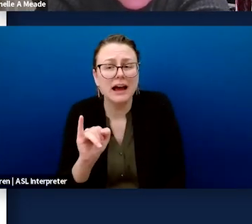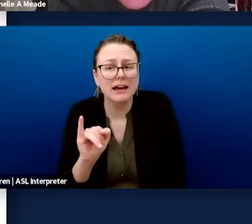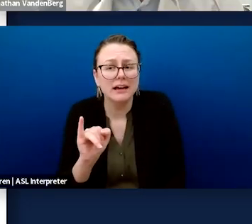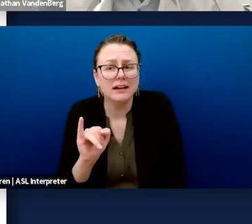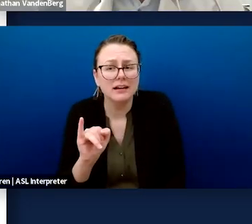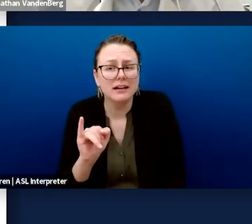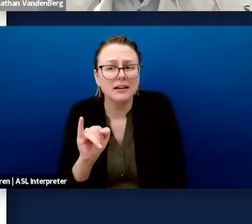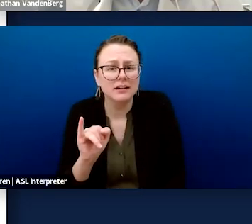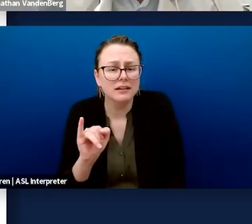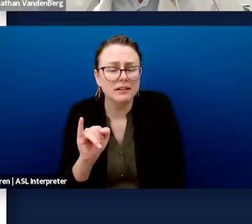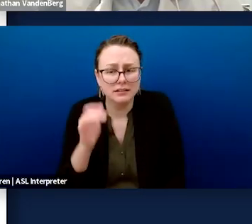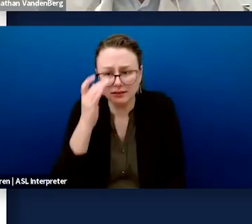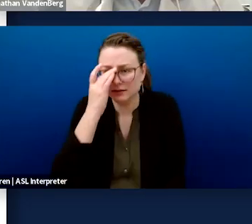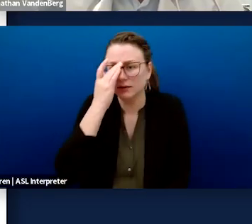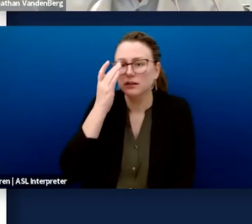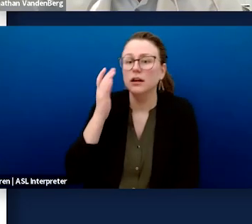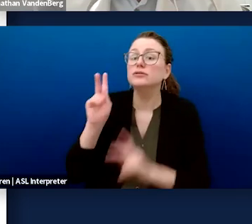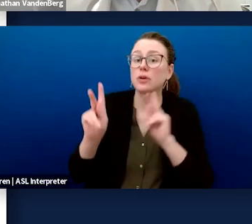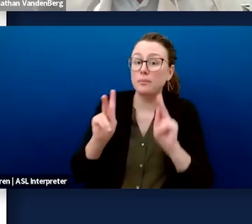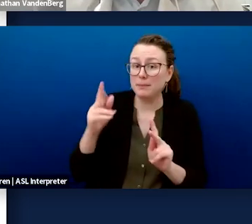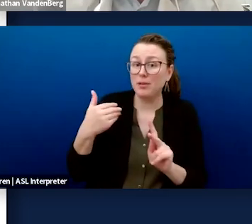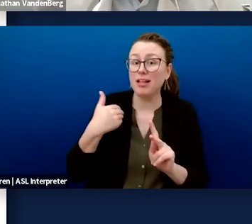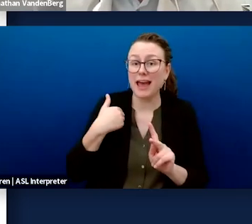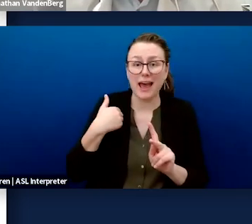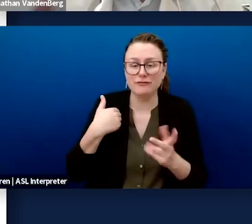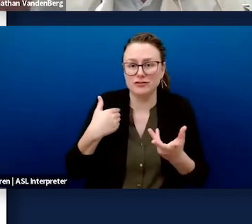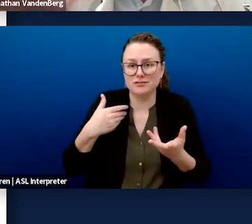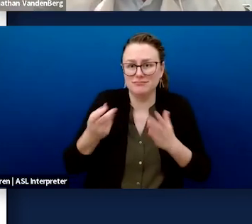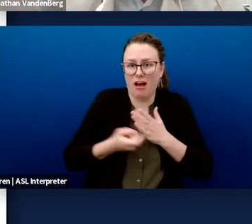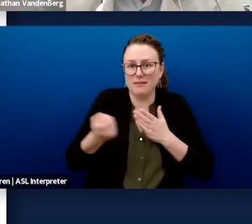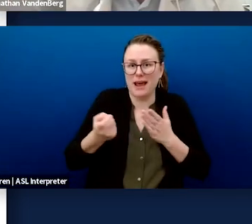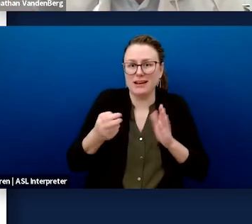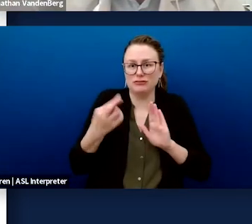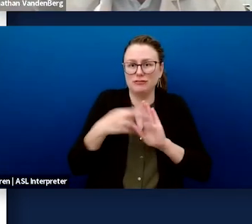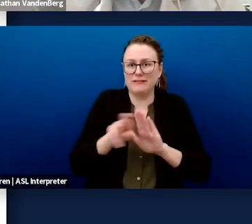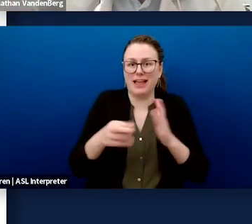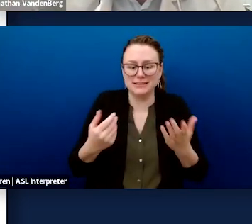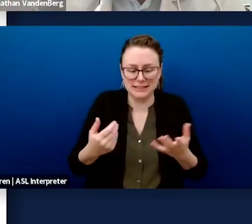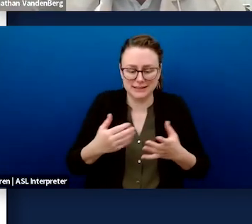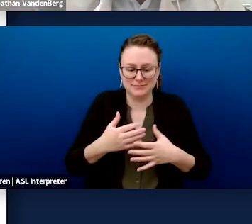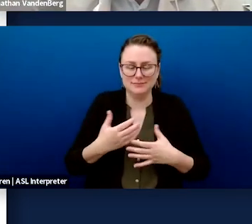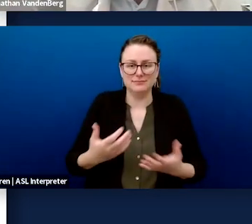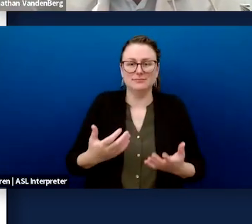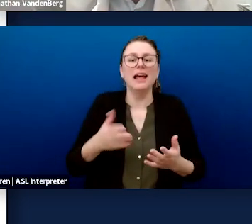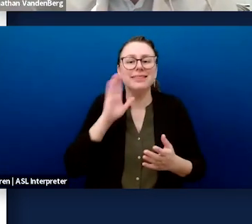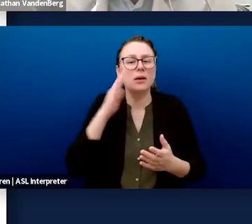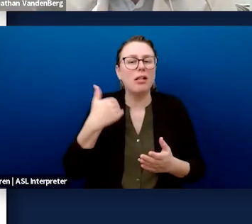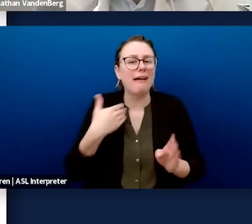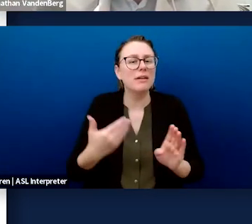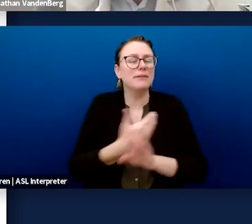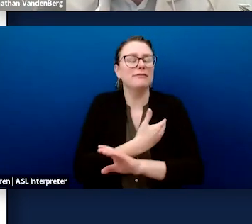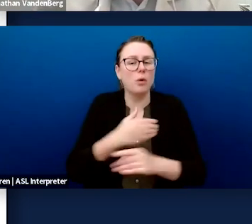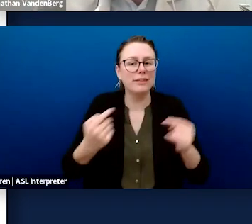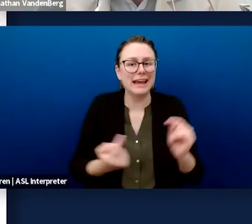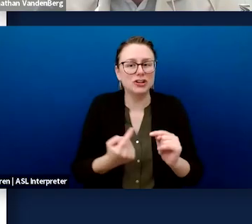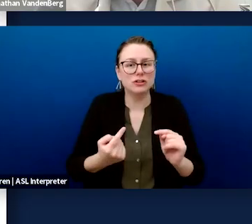neurogenic? yeah, so people have reflexes inherently. And so they will have reflexes before their spinal cord injury, but